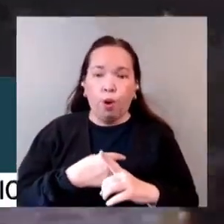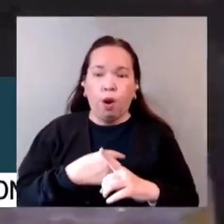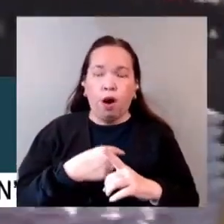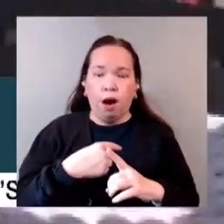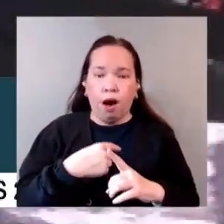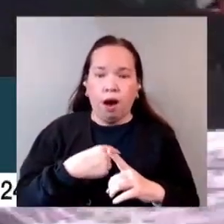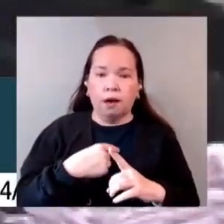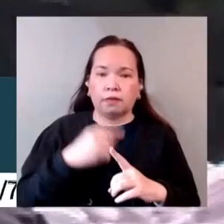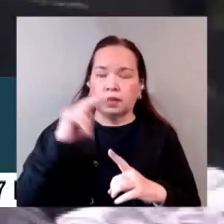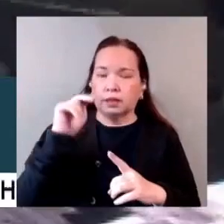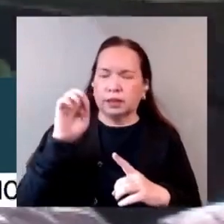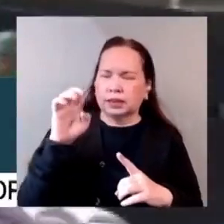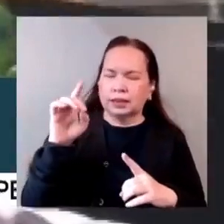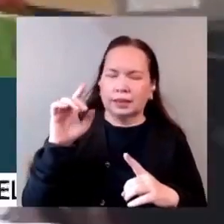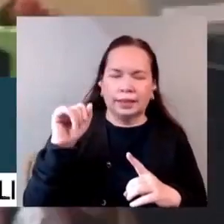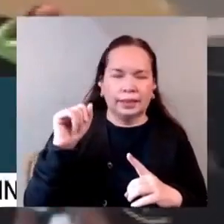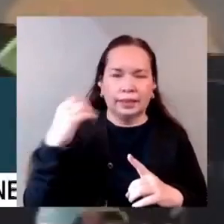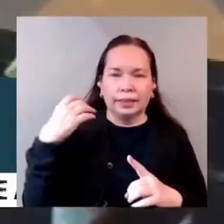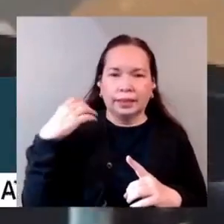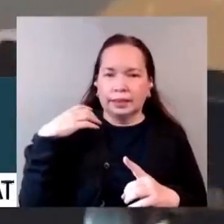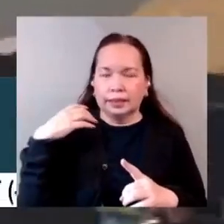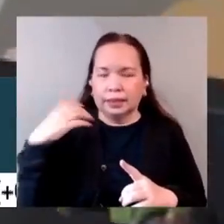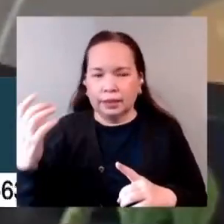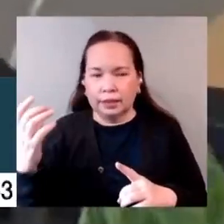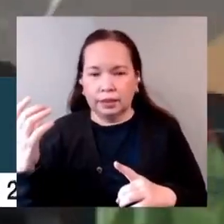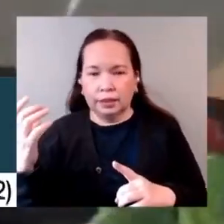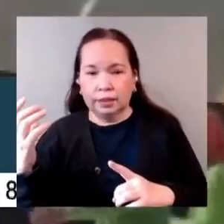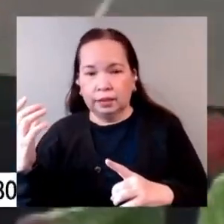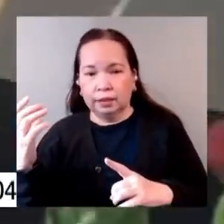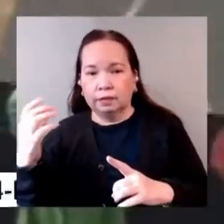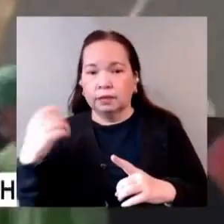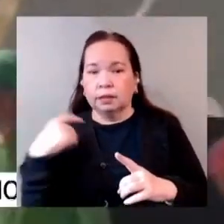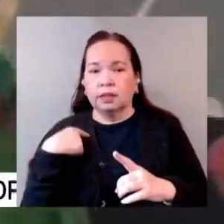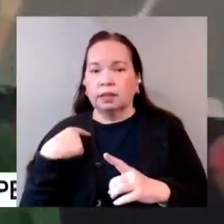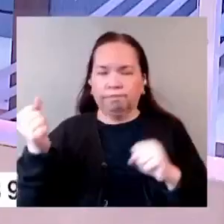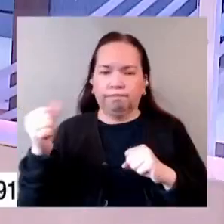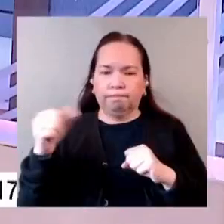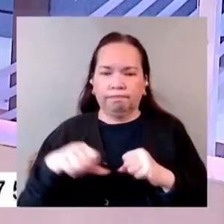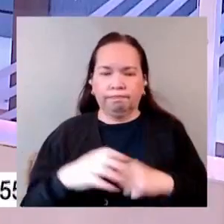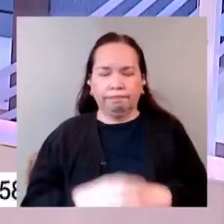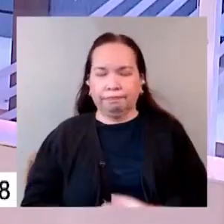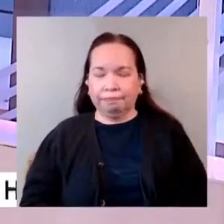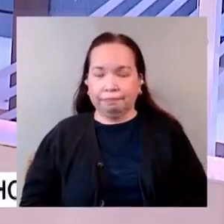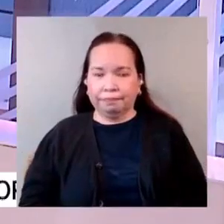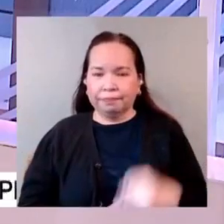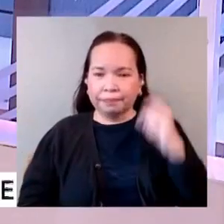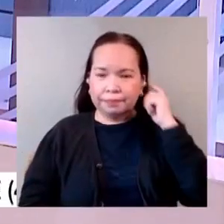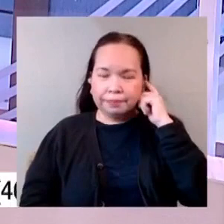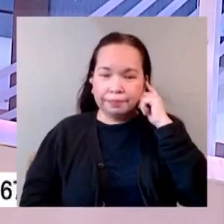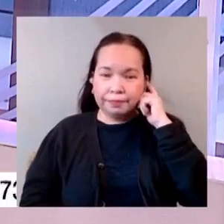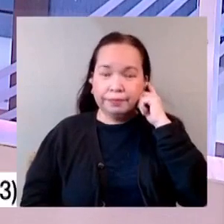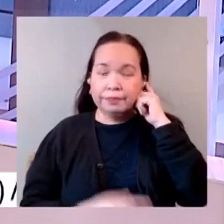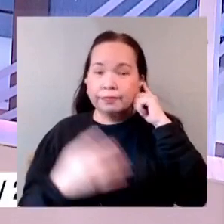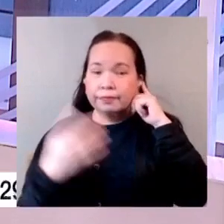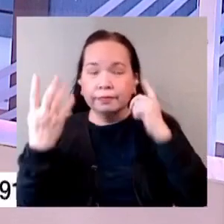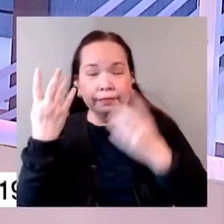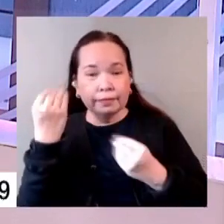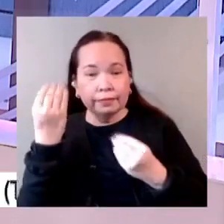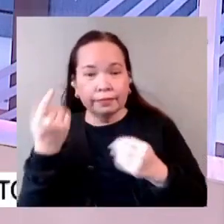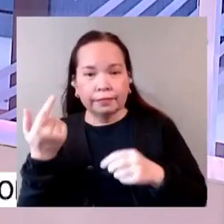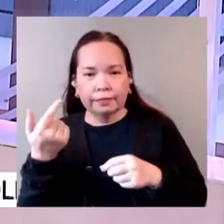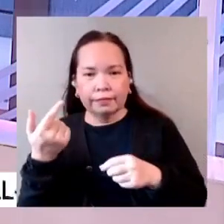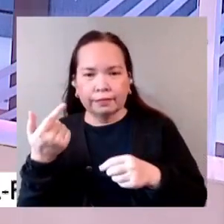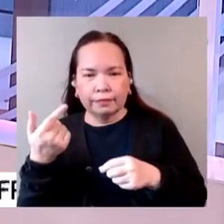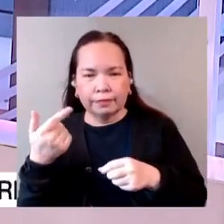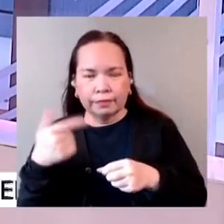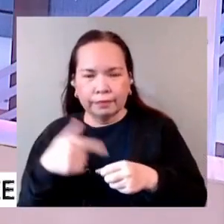propose cutting rice import tariffs, which the president has turned down. Well, a bit of good news for motorists. A second straight week of